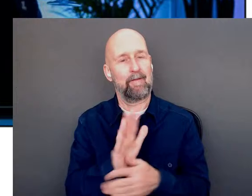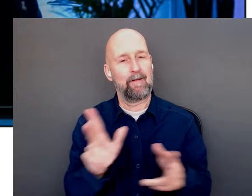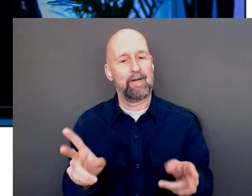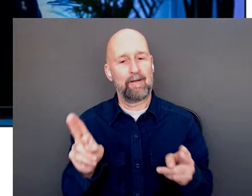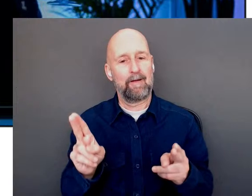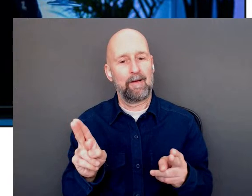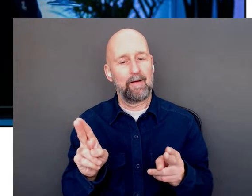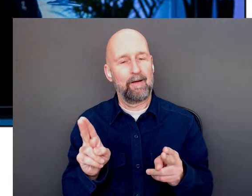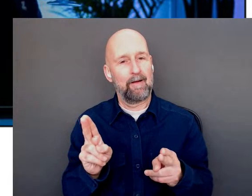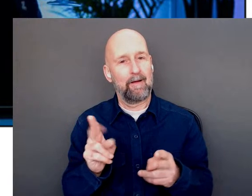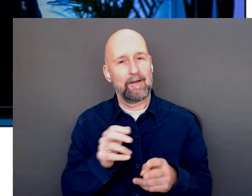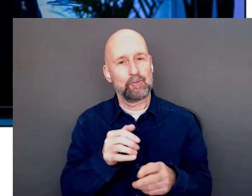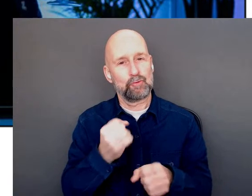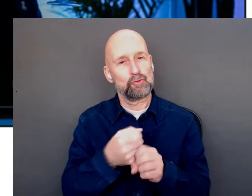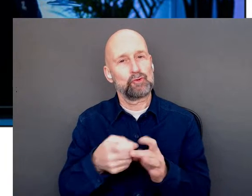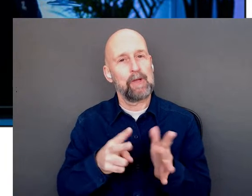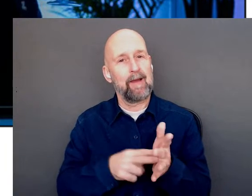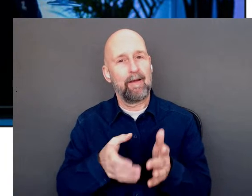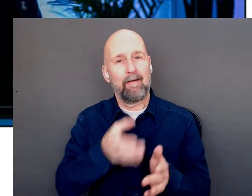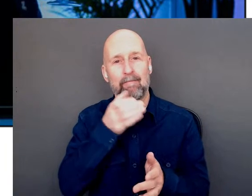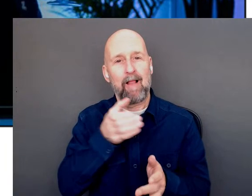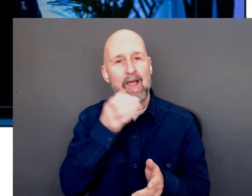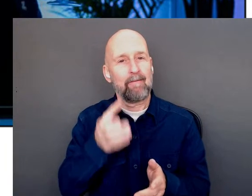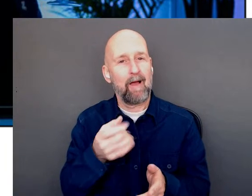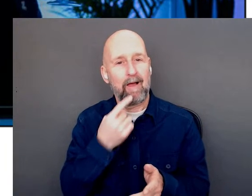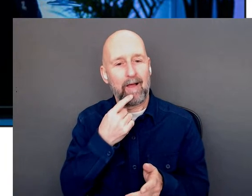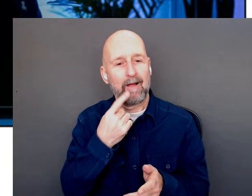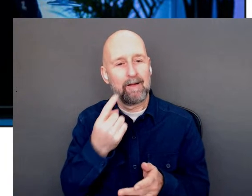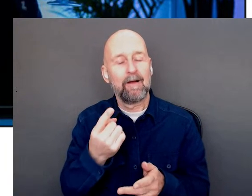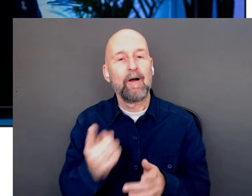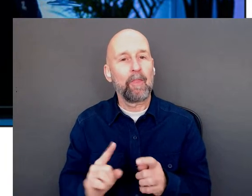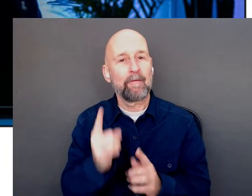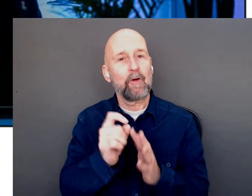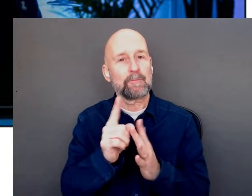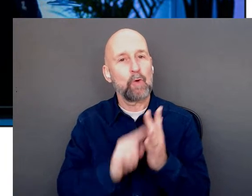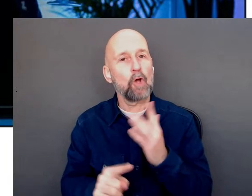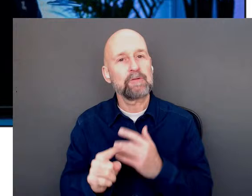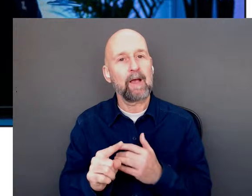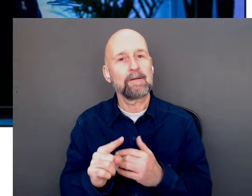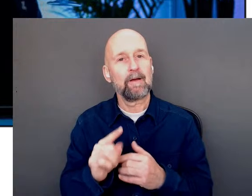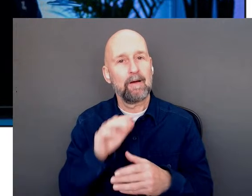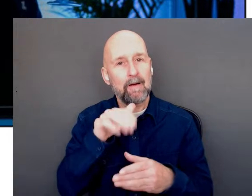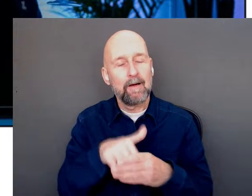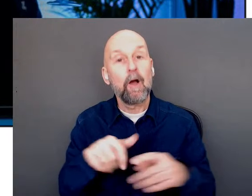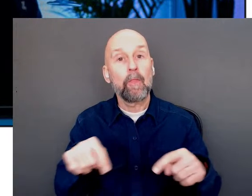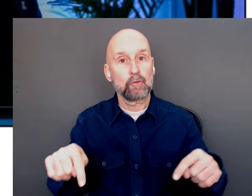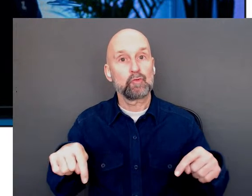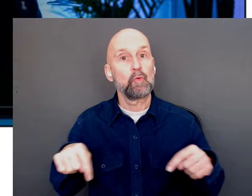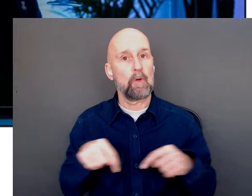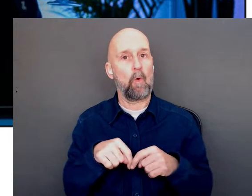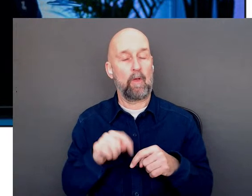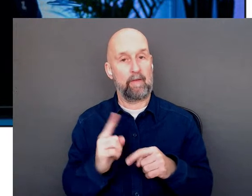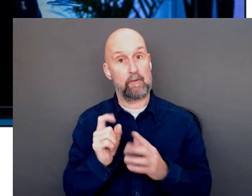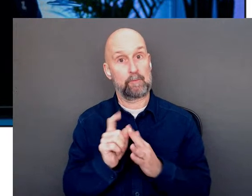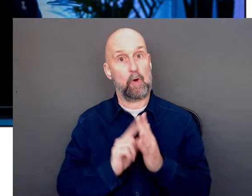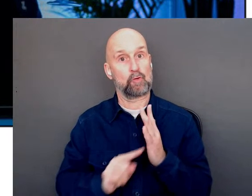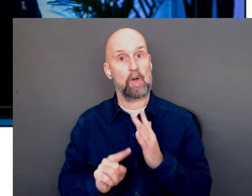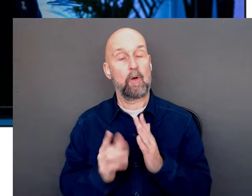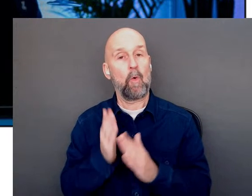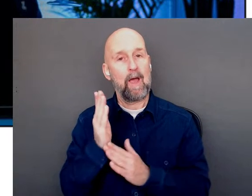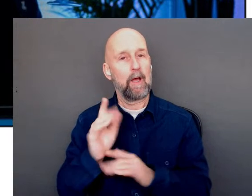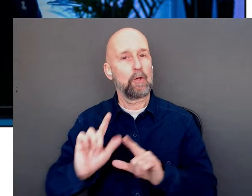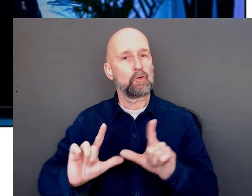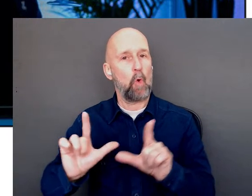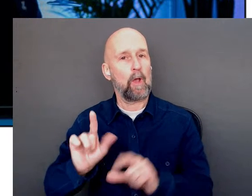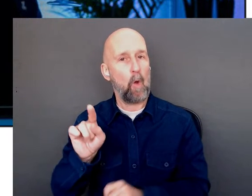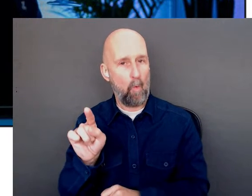Flavor Journey. It was actually the first project that we did as a studio. So it was in Tokyo. We're quite happy to be able to